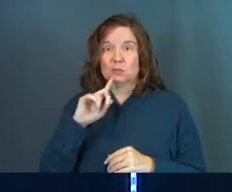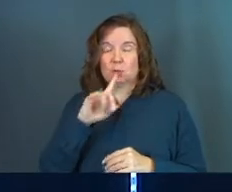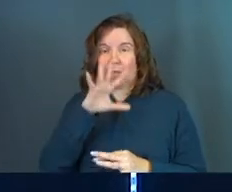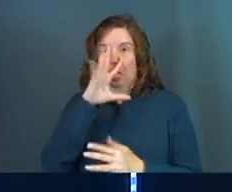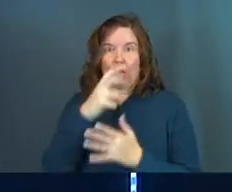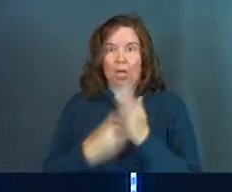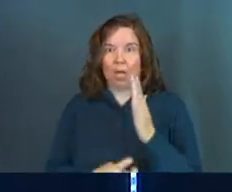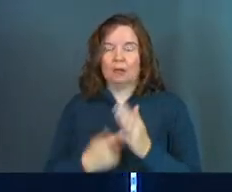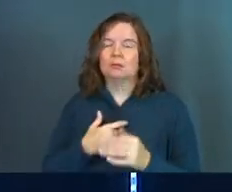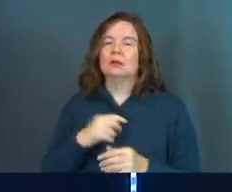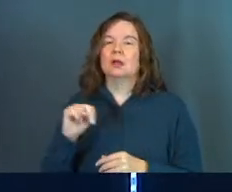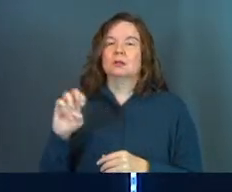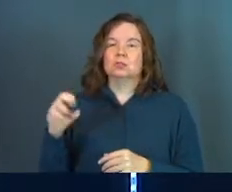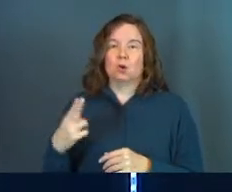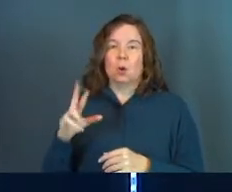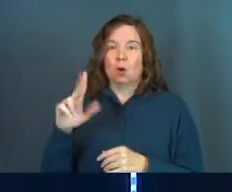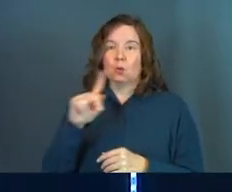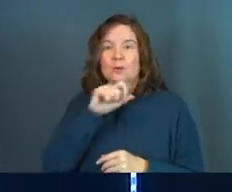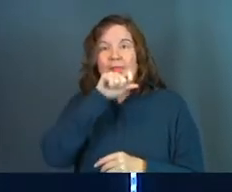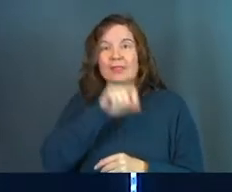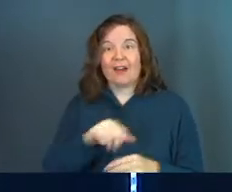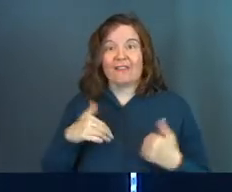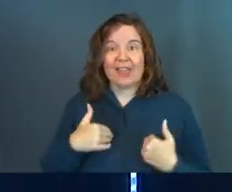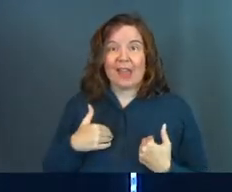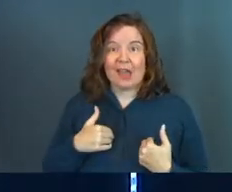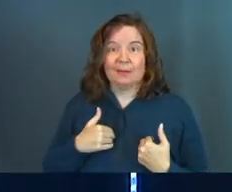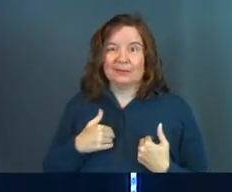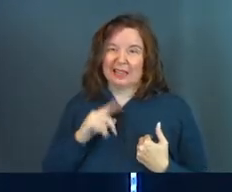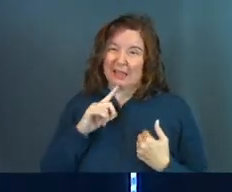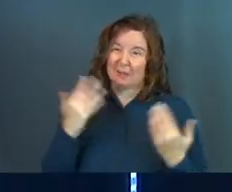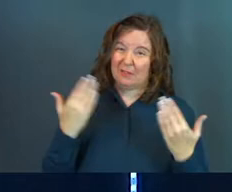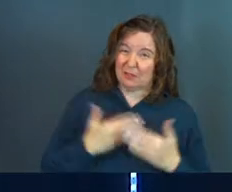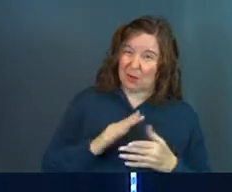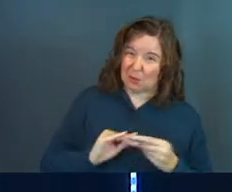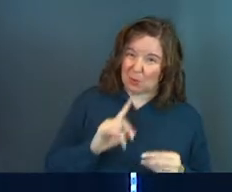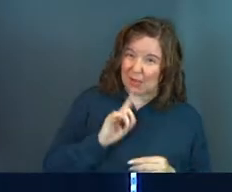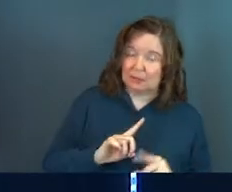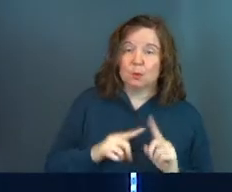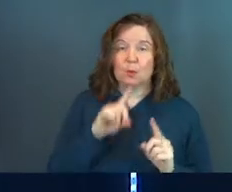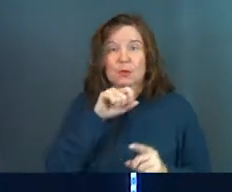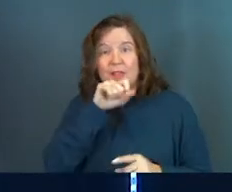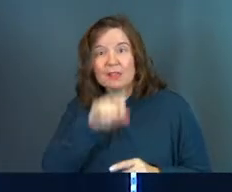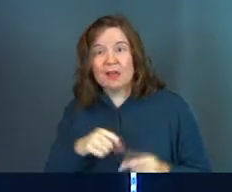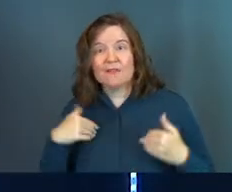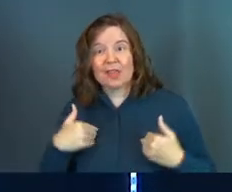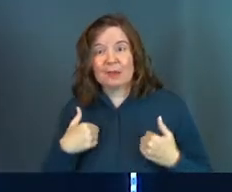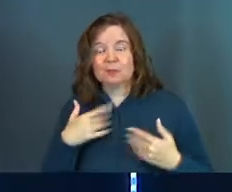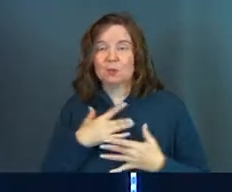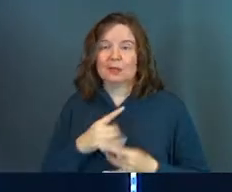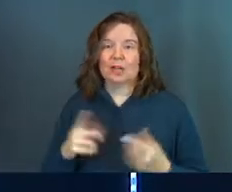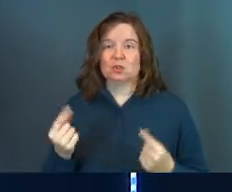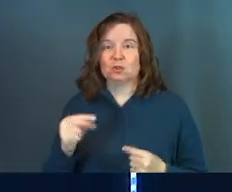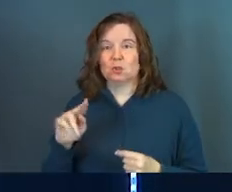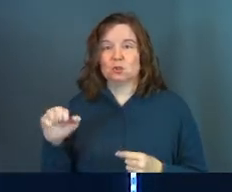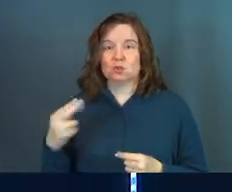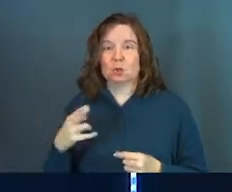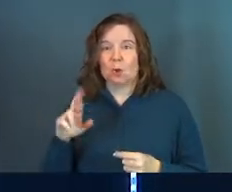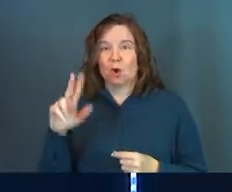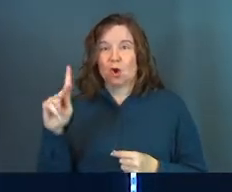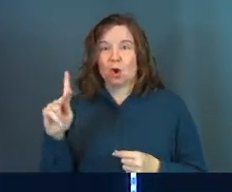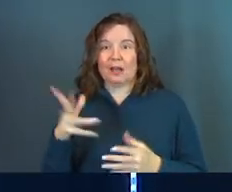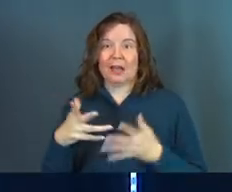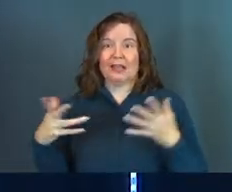get into it. Like Noah's Ark, we really love the animals, right? It's a bit of a dark story, actually, but we really love the animals. So we like to do Noah's Ark a